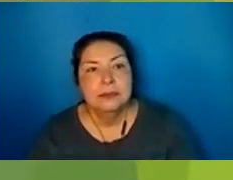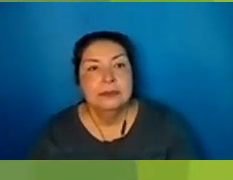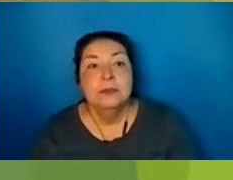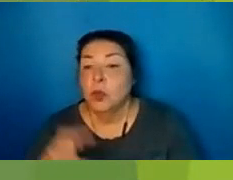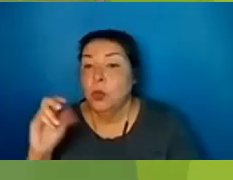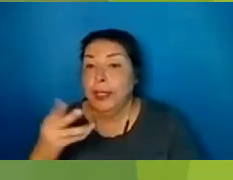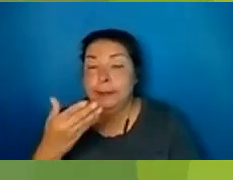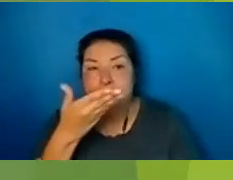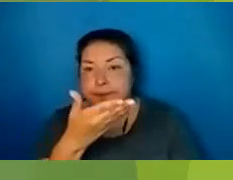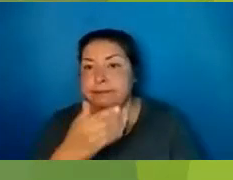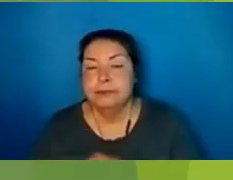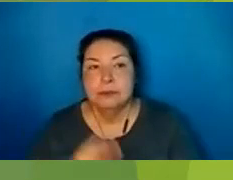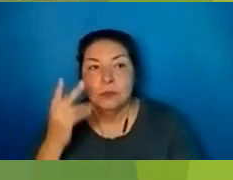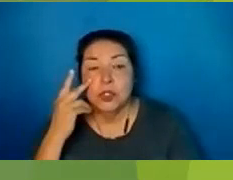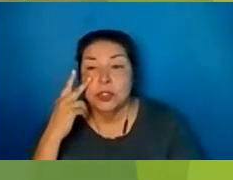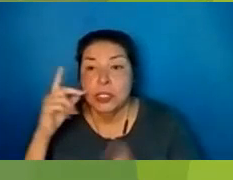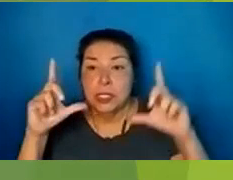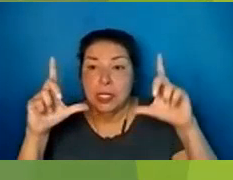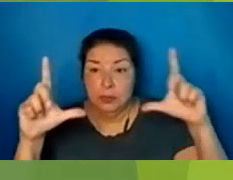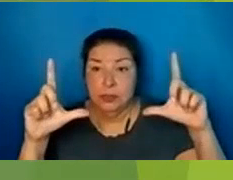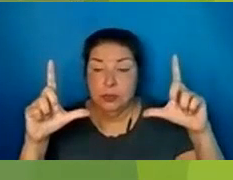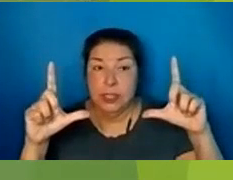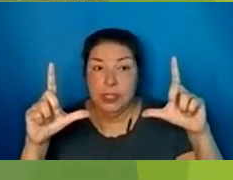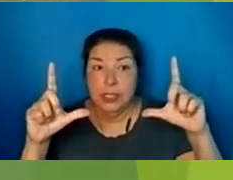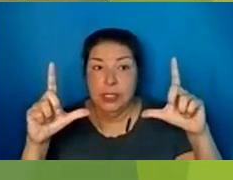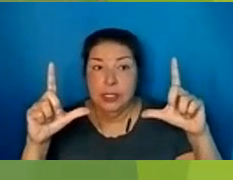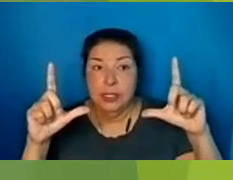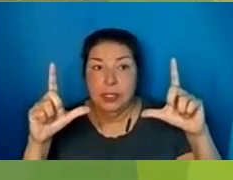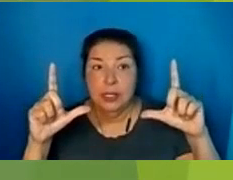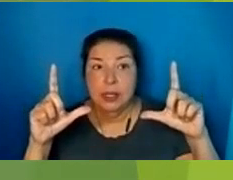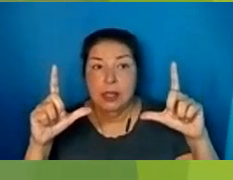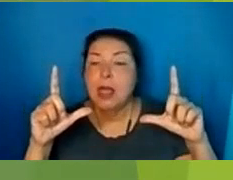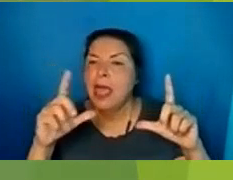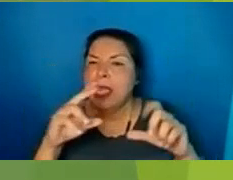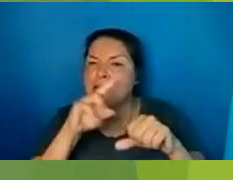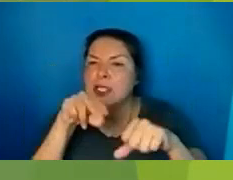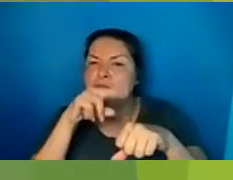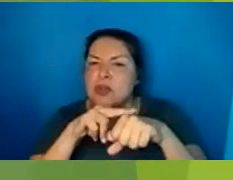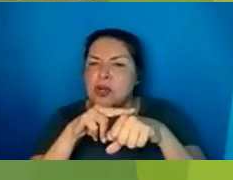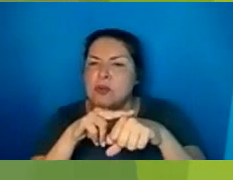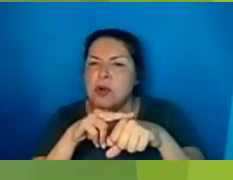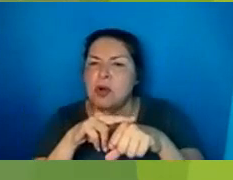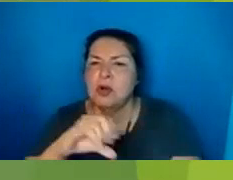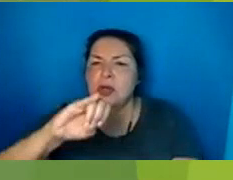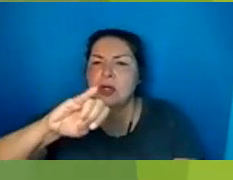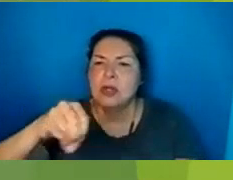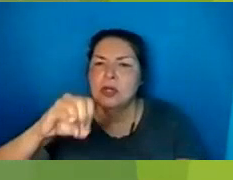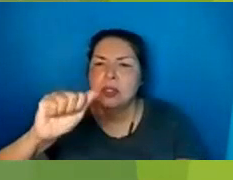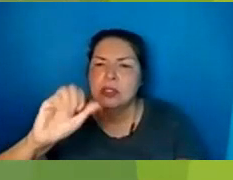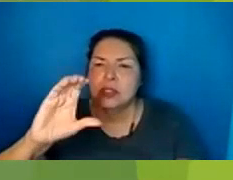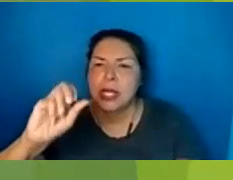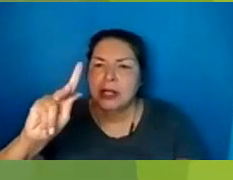Okay. You'll see on the screen in front of you the typical jackal of the